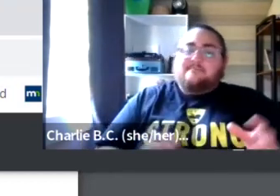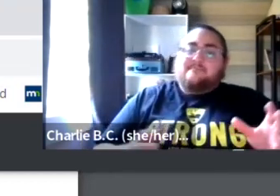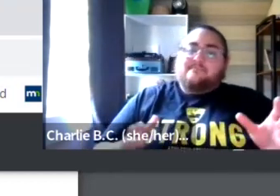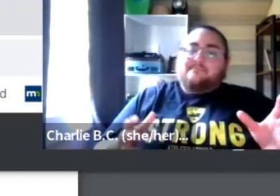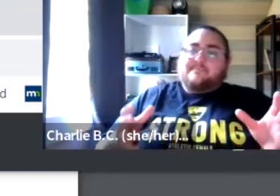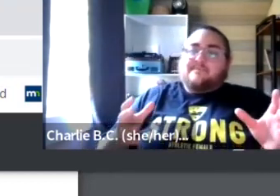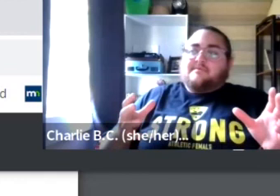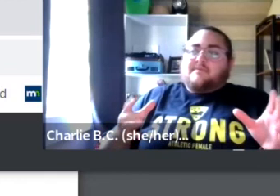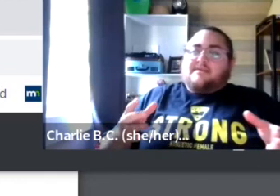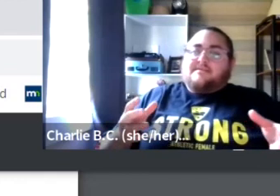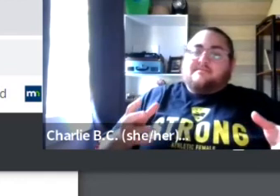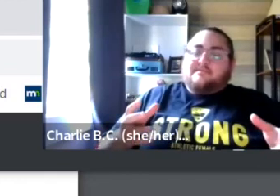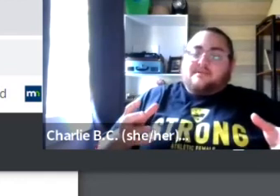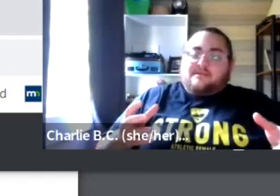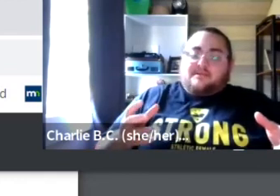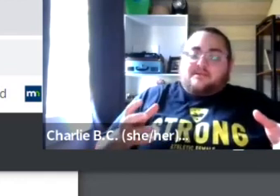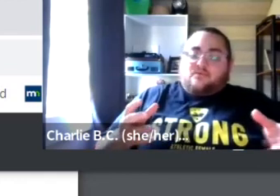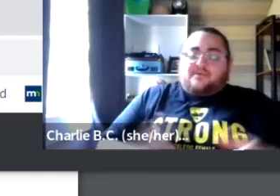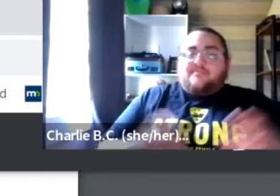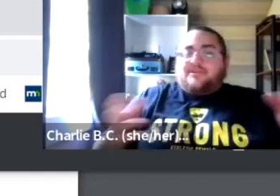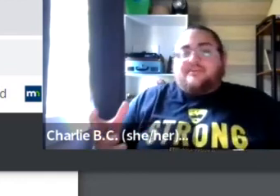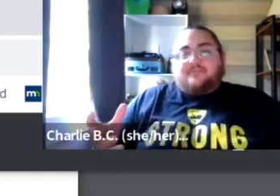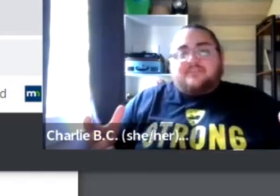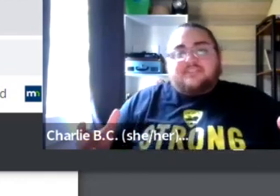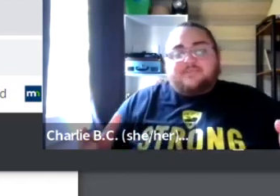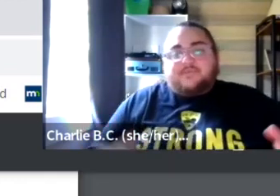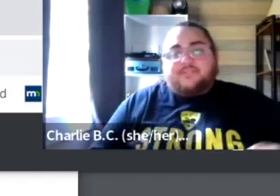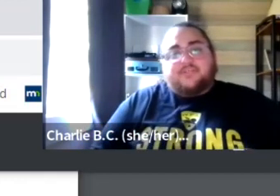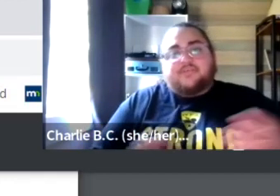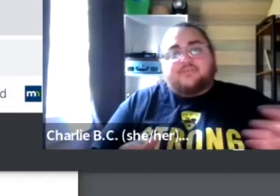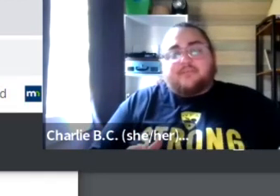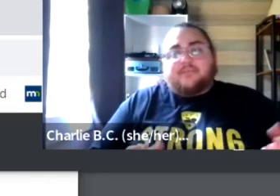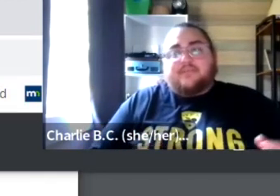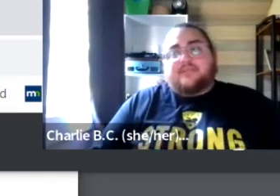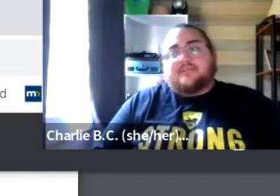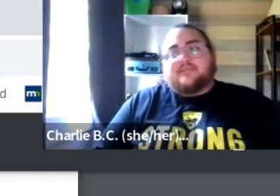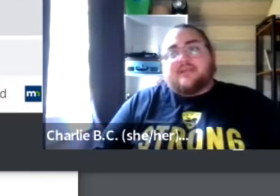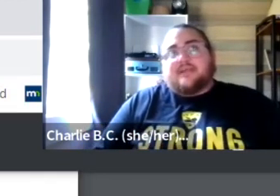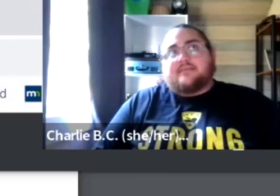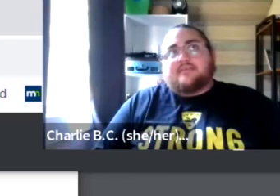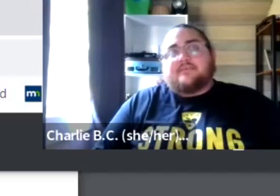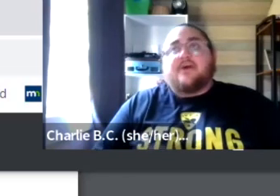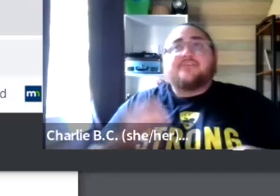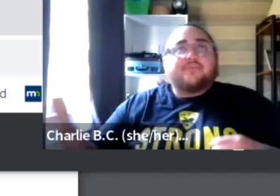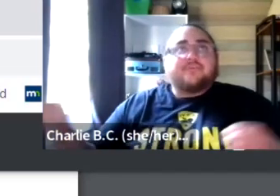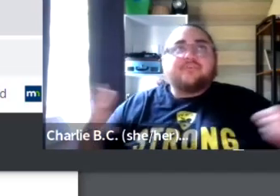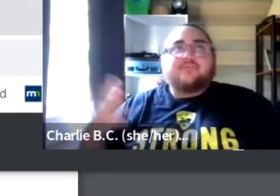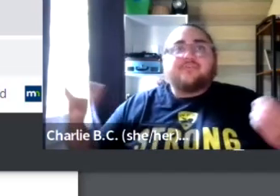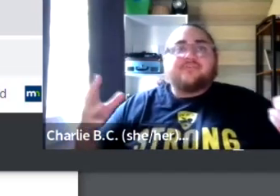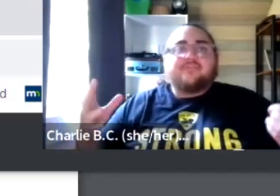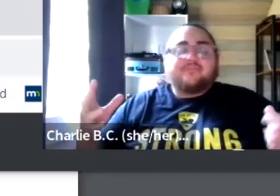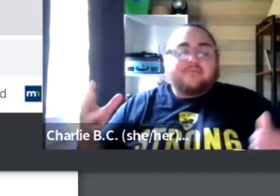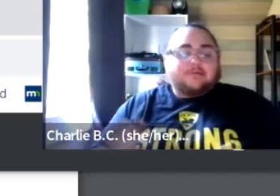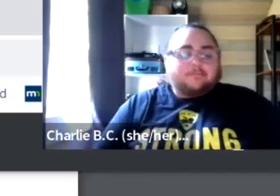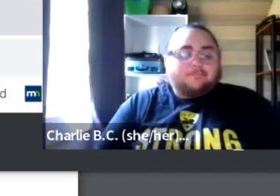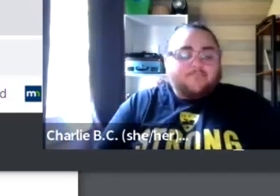think that one of the bigger differences between chosen family and other